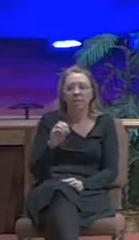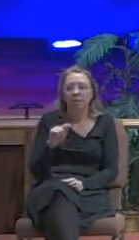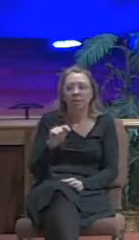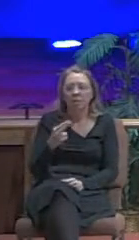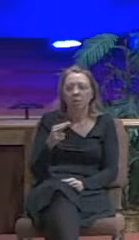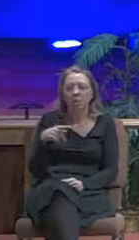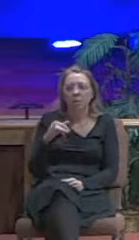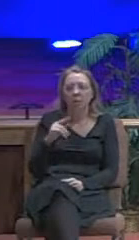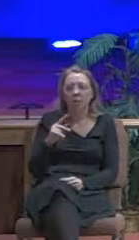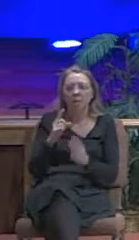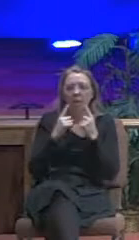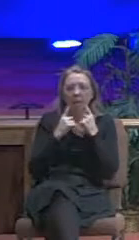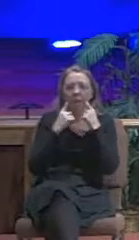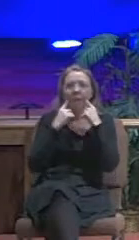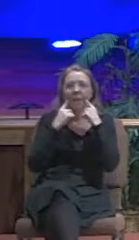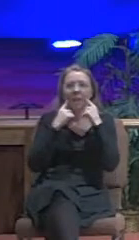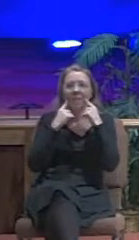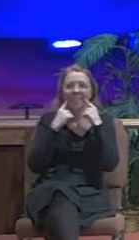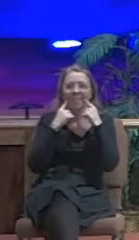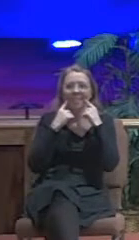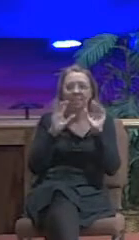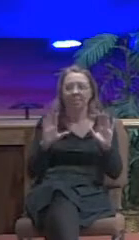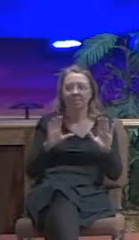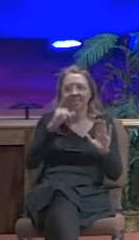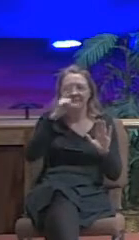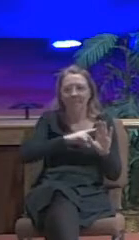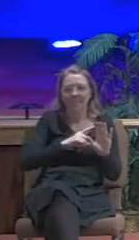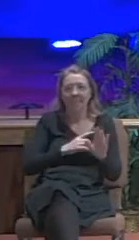I know you're struggling with something, so what are you struggling with?